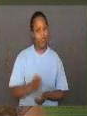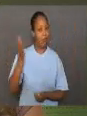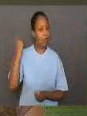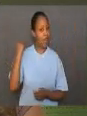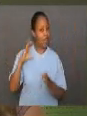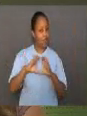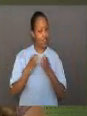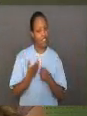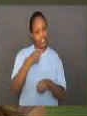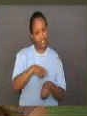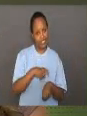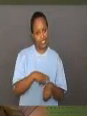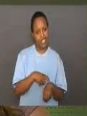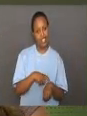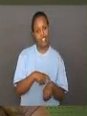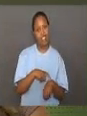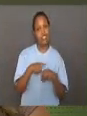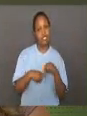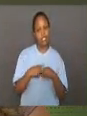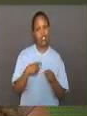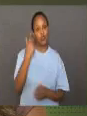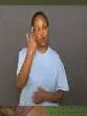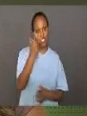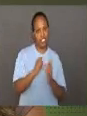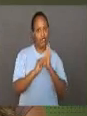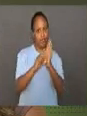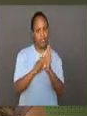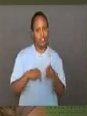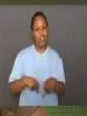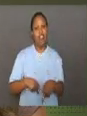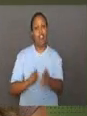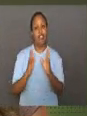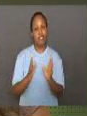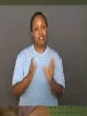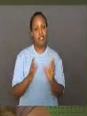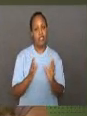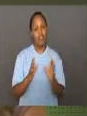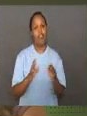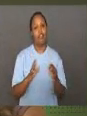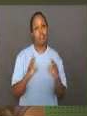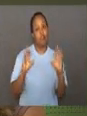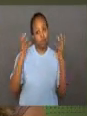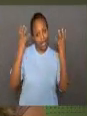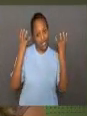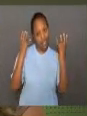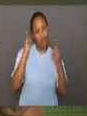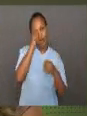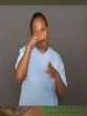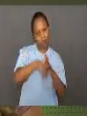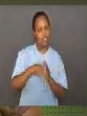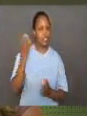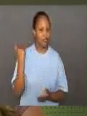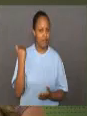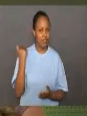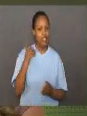Last time, we learned about 3 examples of peasant uprisings in Ethiopia. We